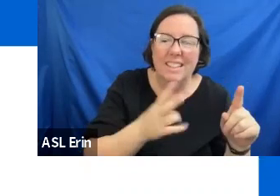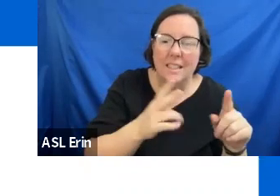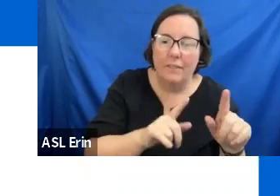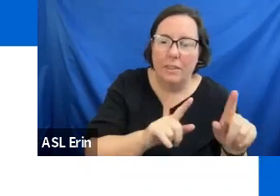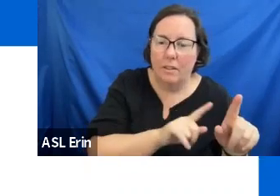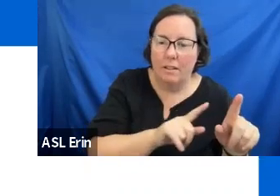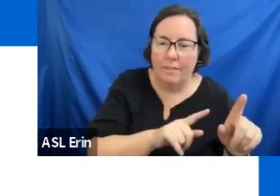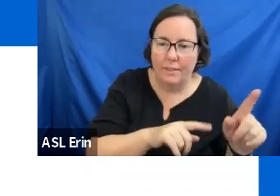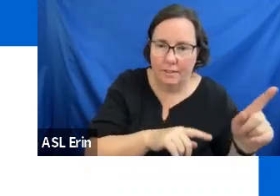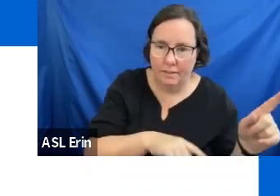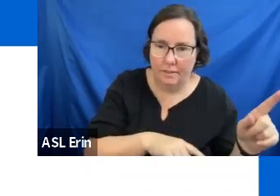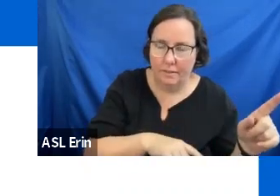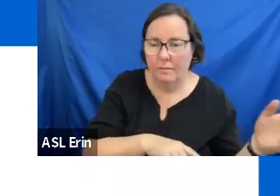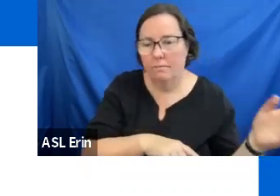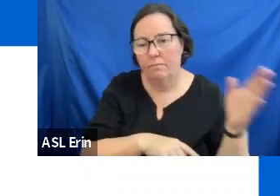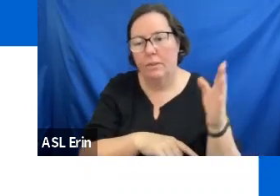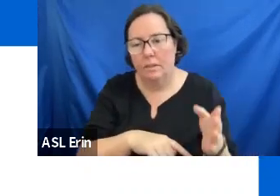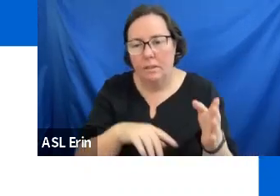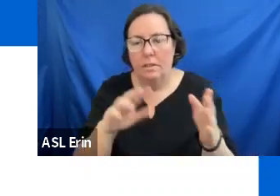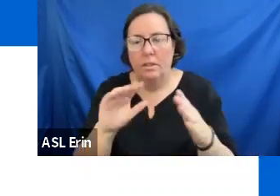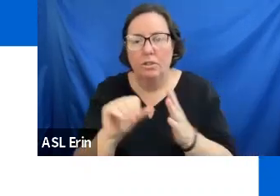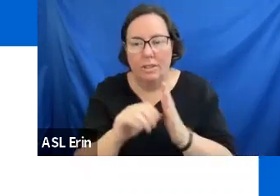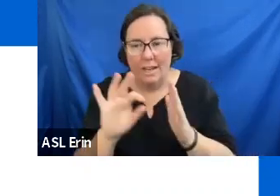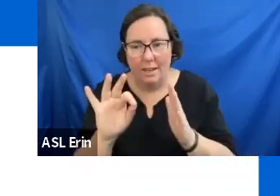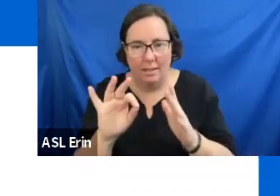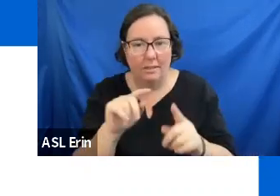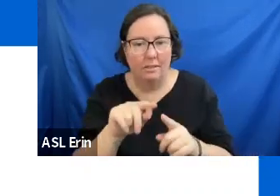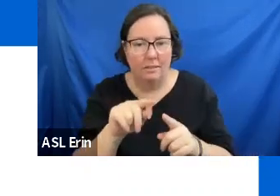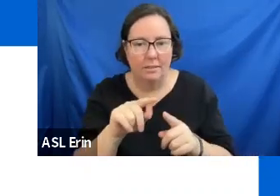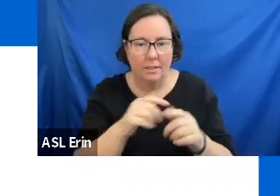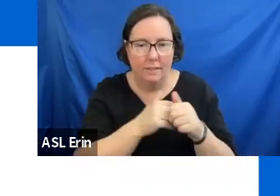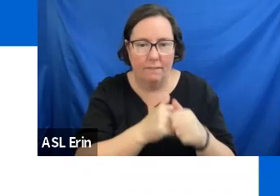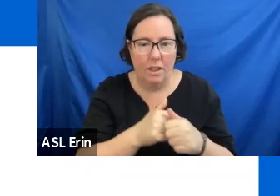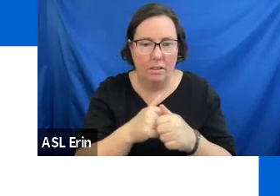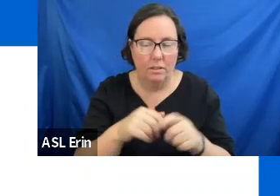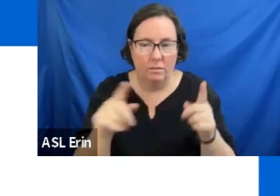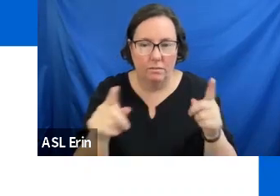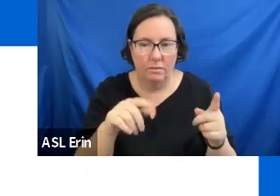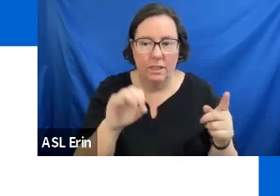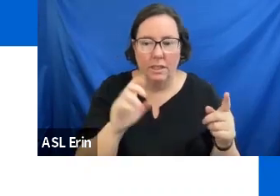side, and then grade 9 by English learner